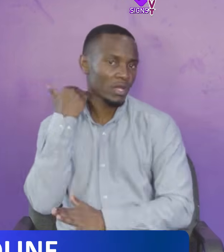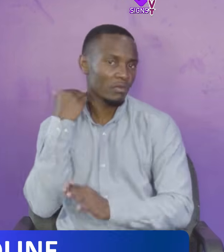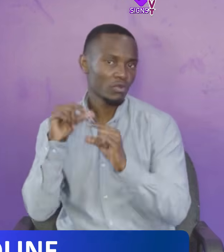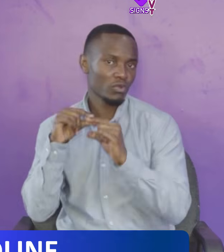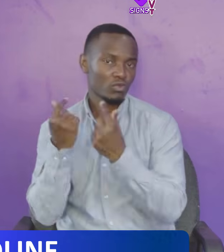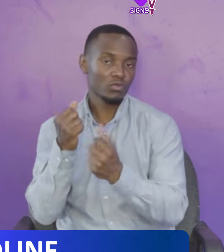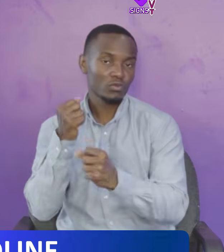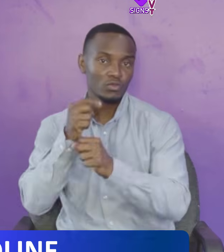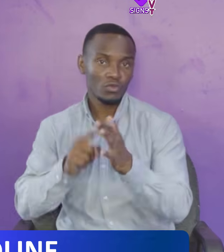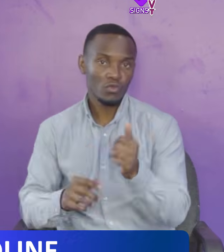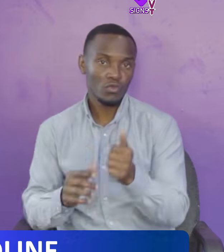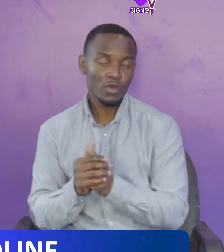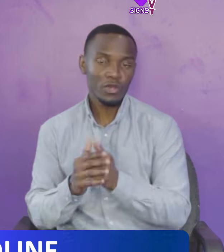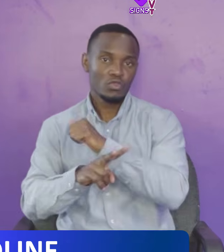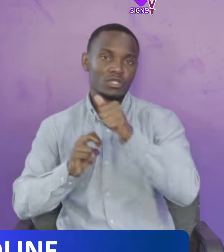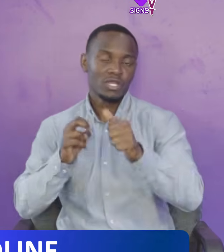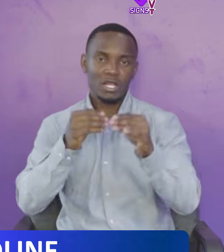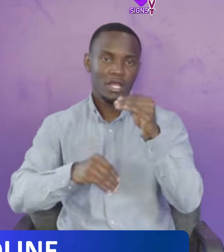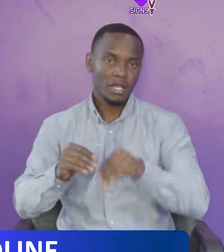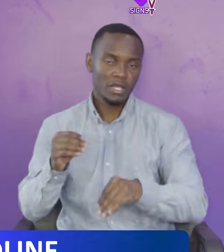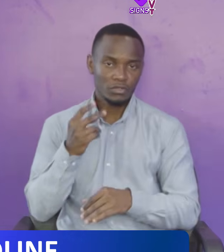are the full details to the story.